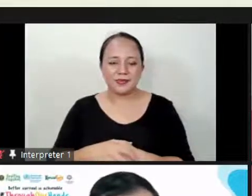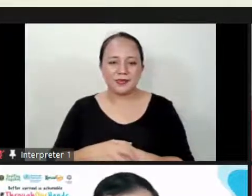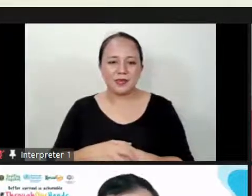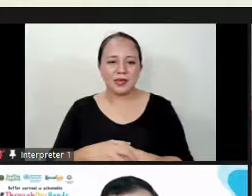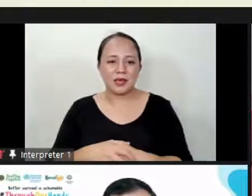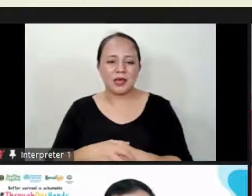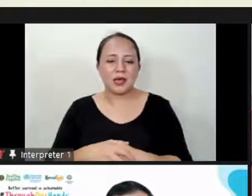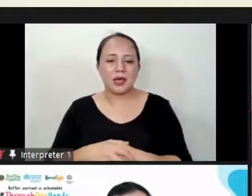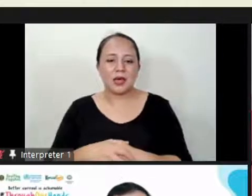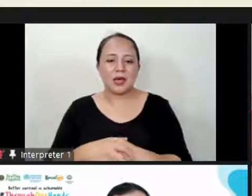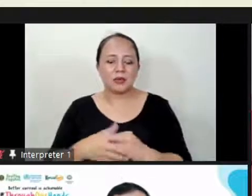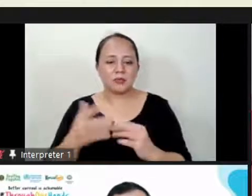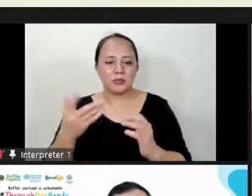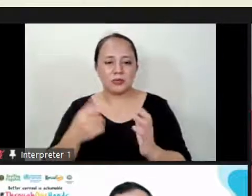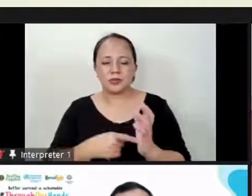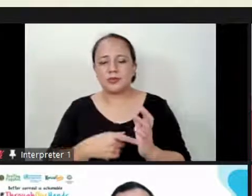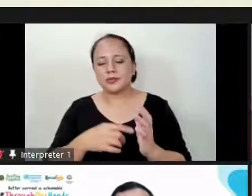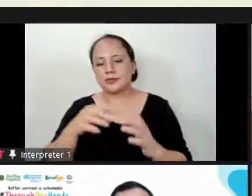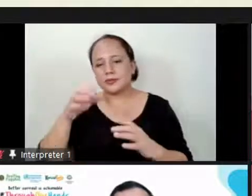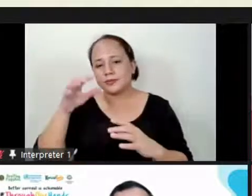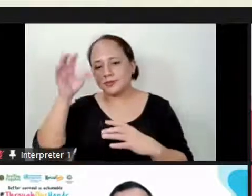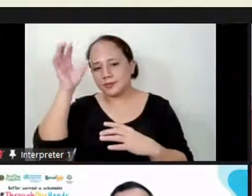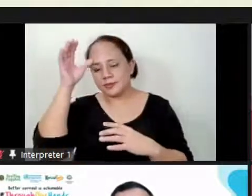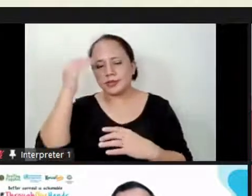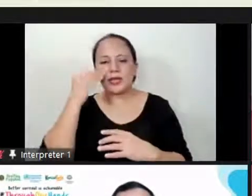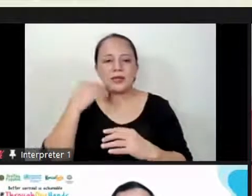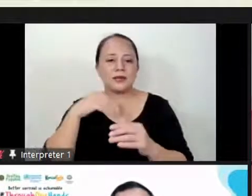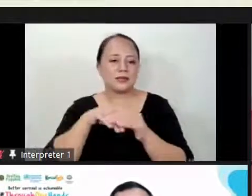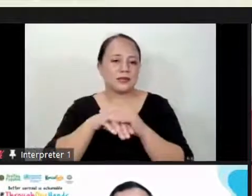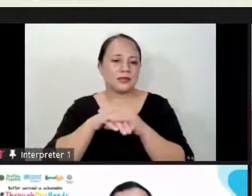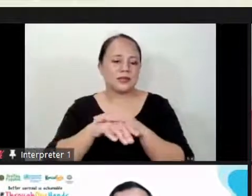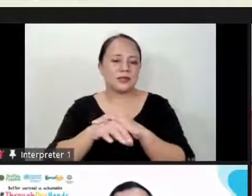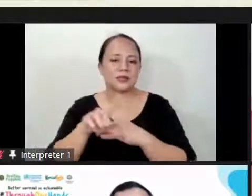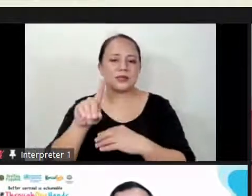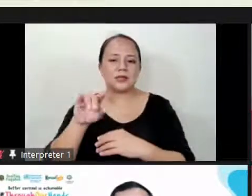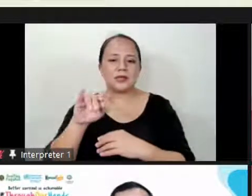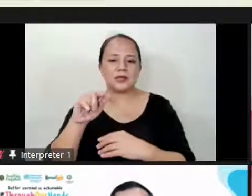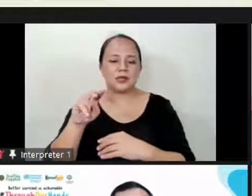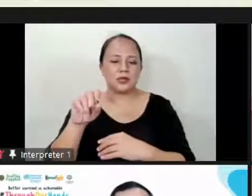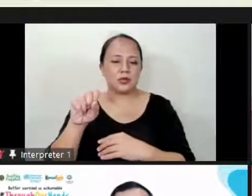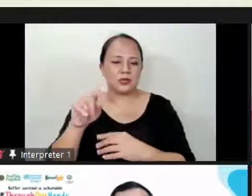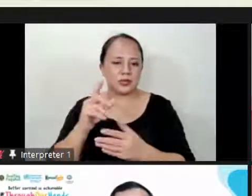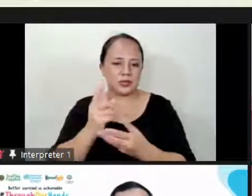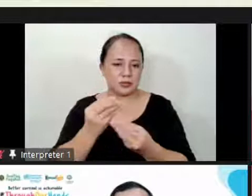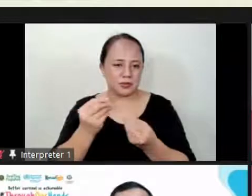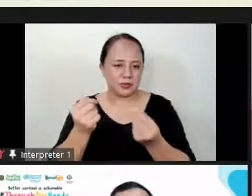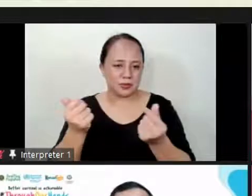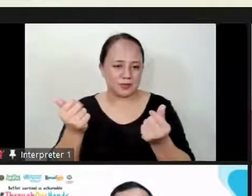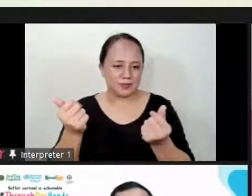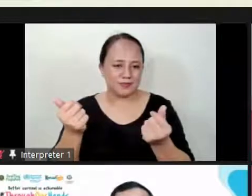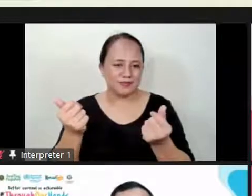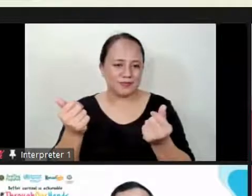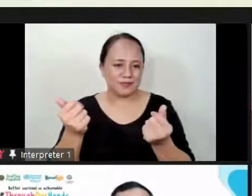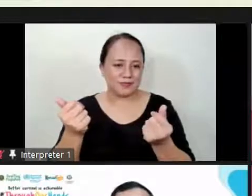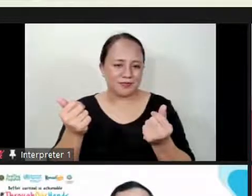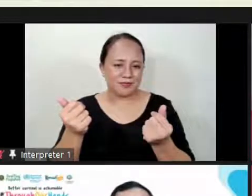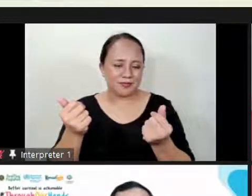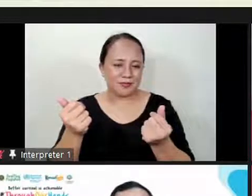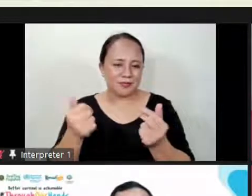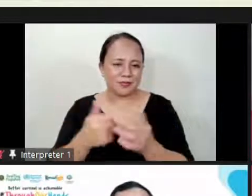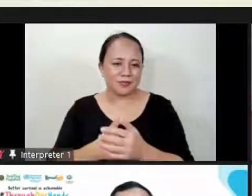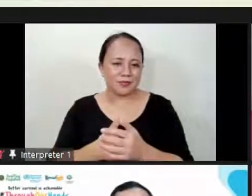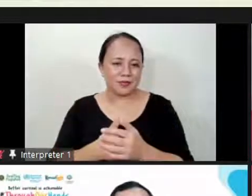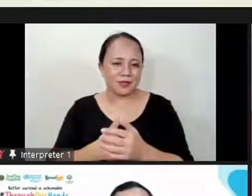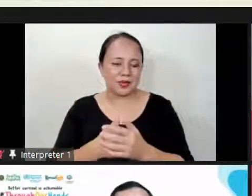Late-stage presentations of cancer and lack of access to diagnosis and treatment are common, particularly in